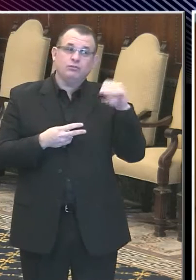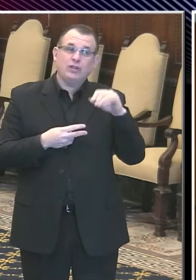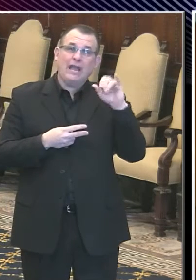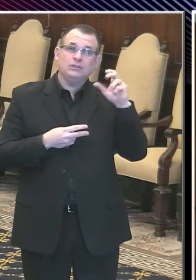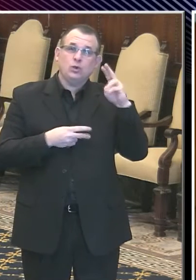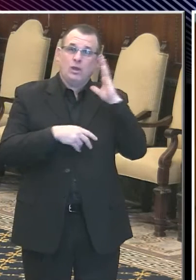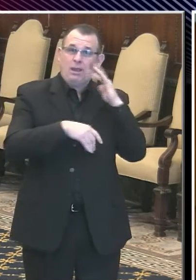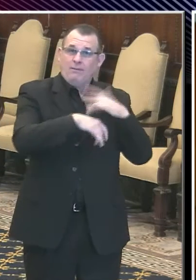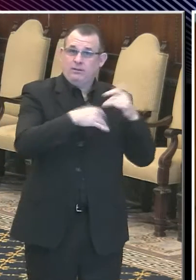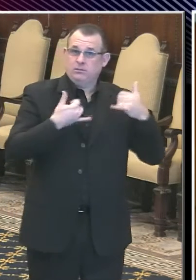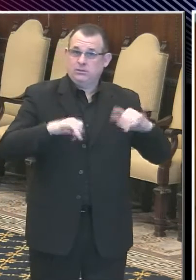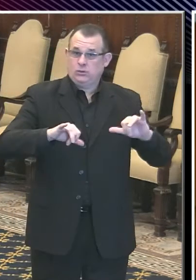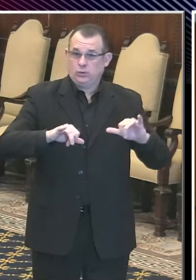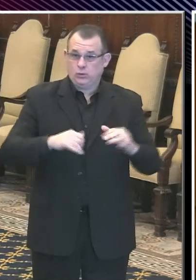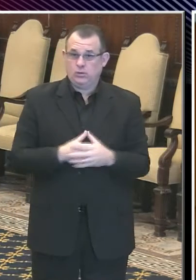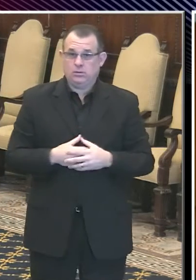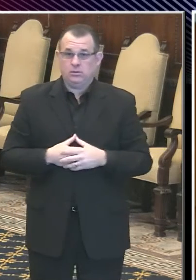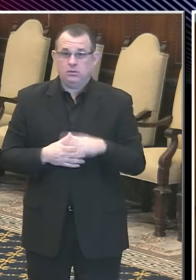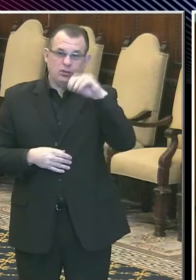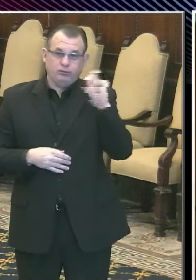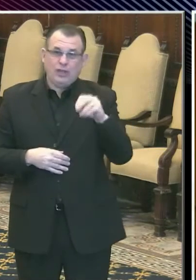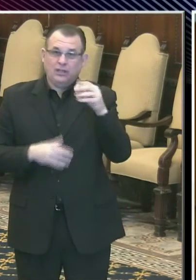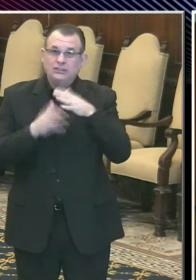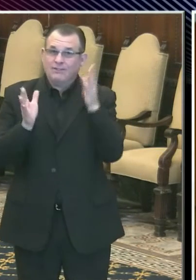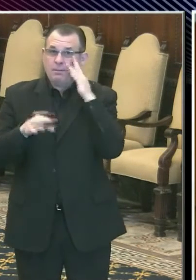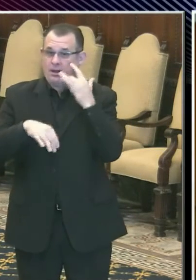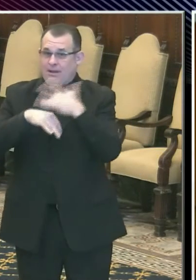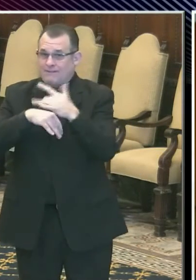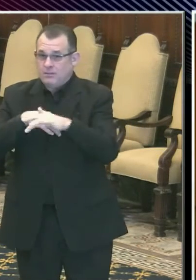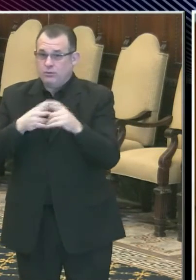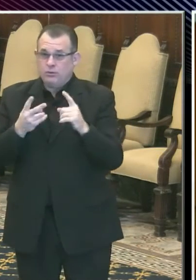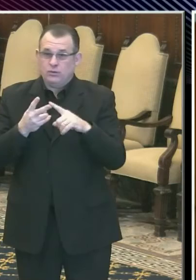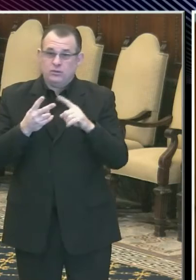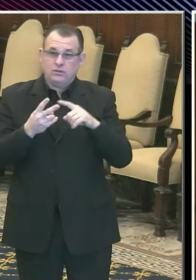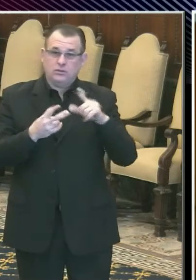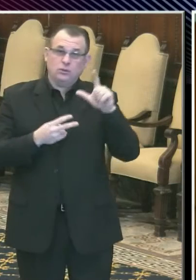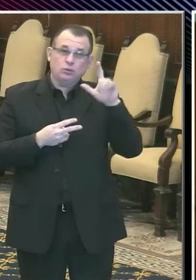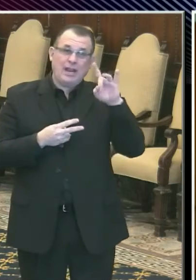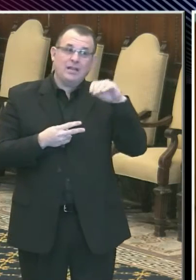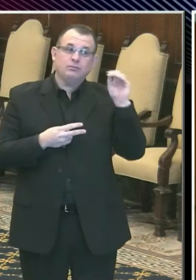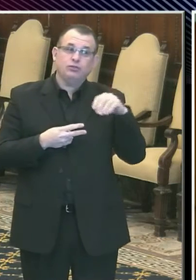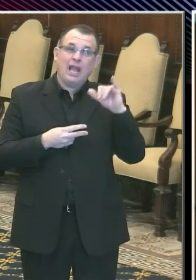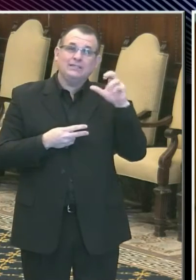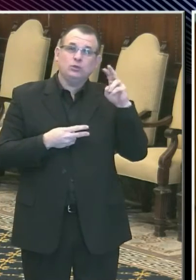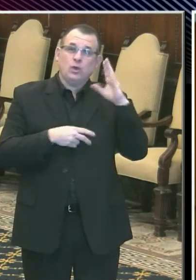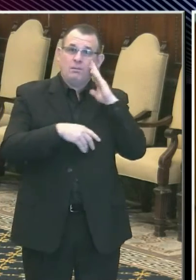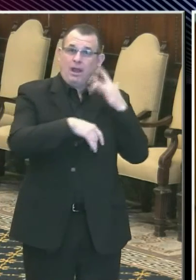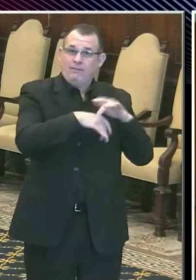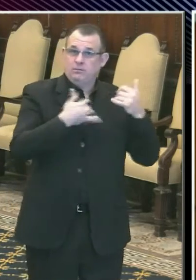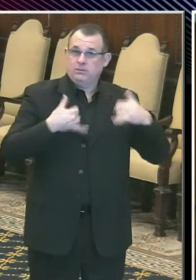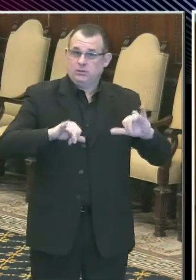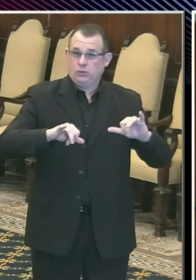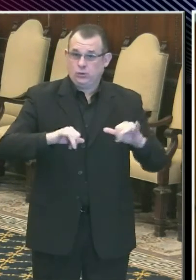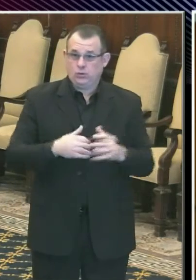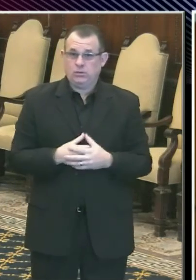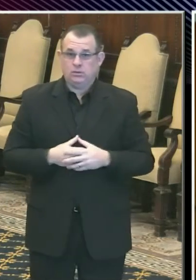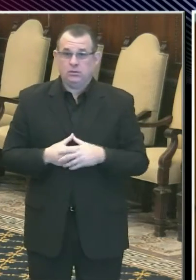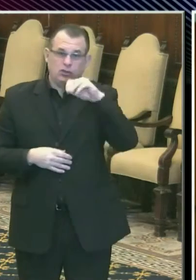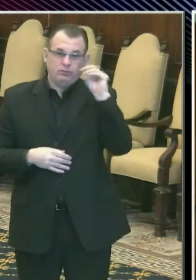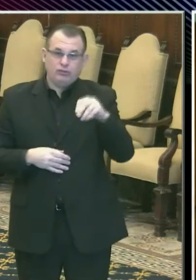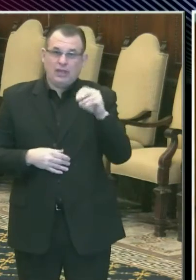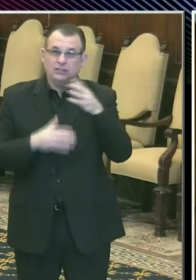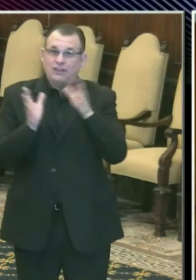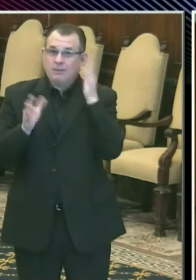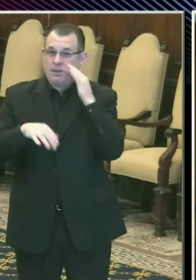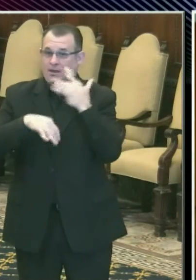before. Those hospitals in the city are busy, but available. Both of those are about the same as they were before. Those hospitals in the city are busy,